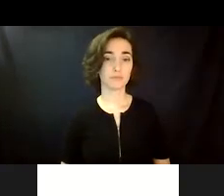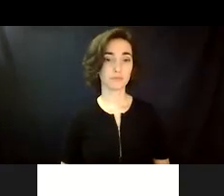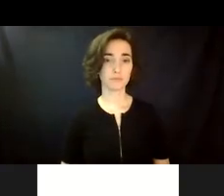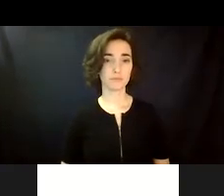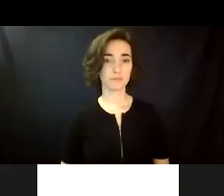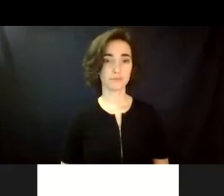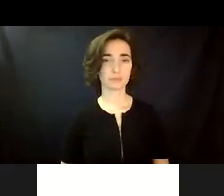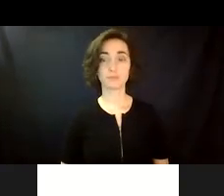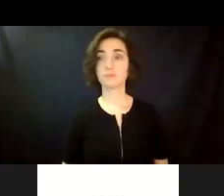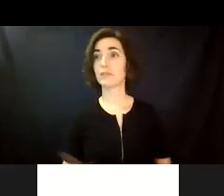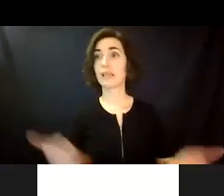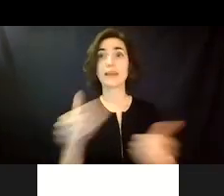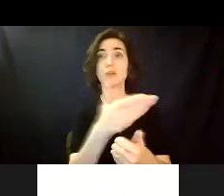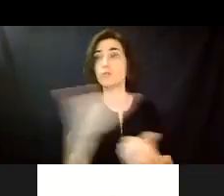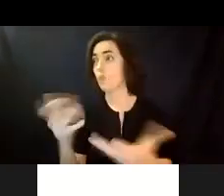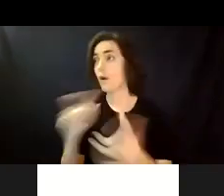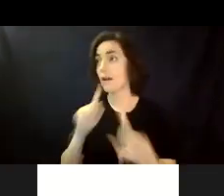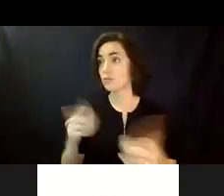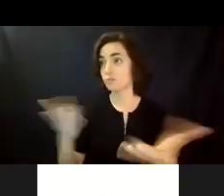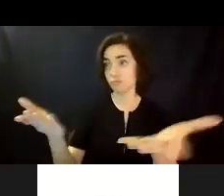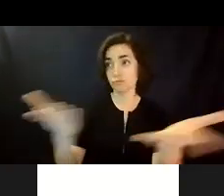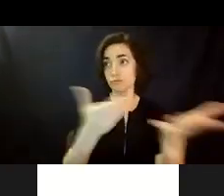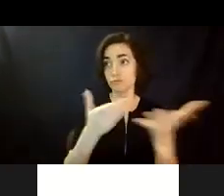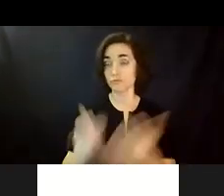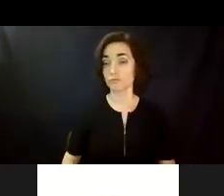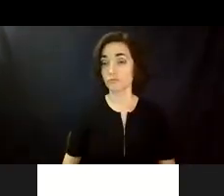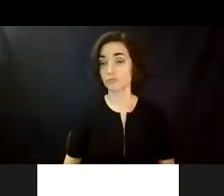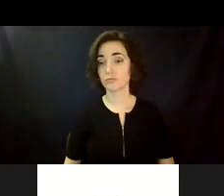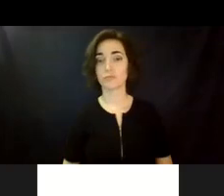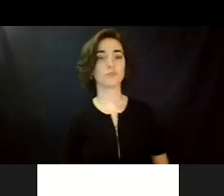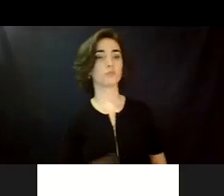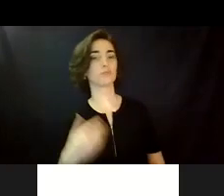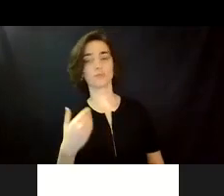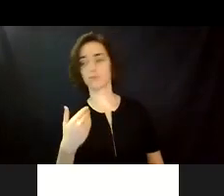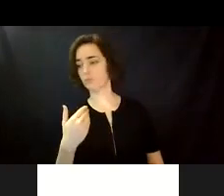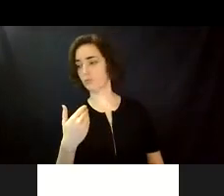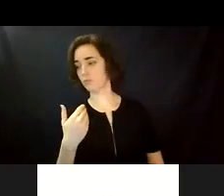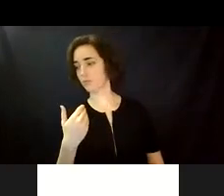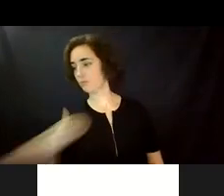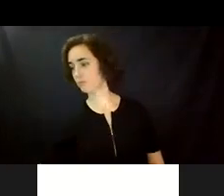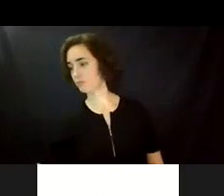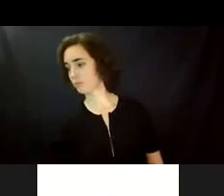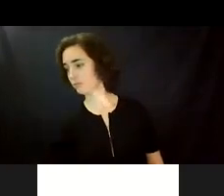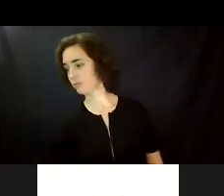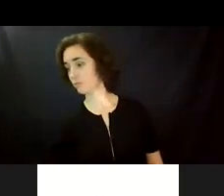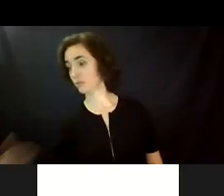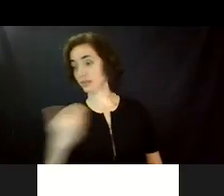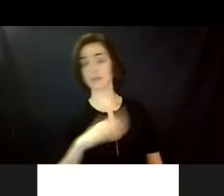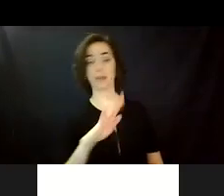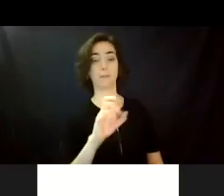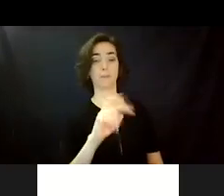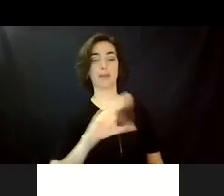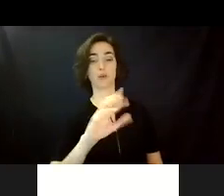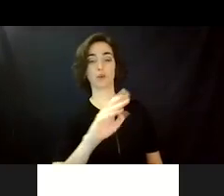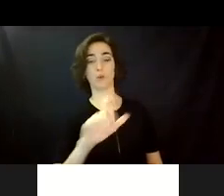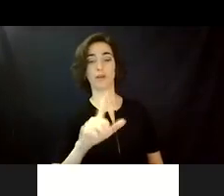And anybody who'd like to answer can answer that. This is Benjamin at LSU again. Our student health center is working to